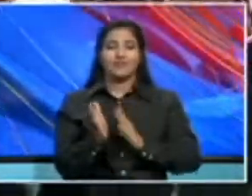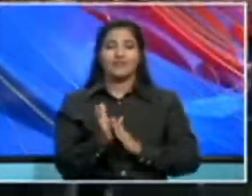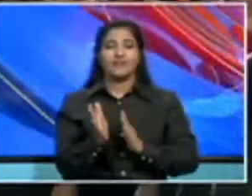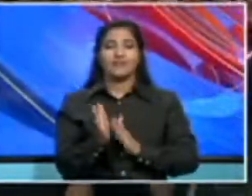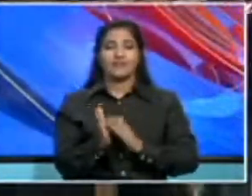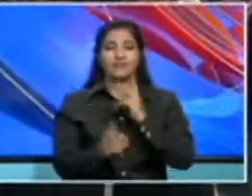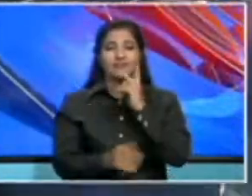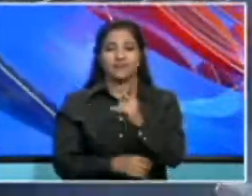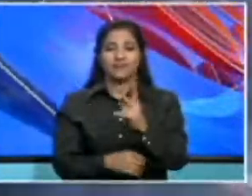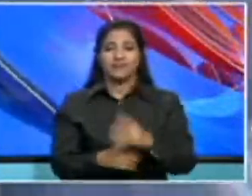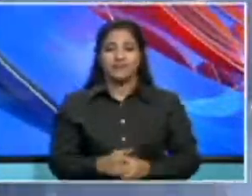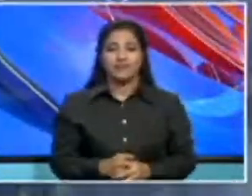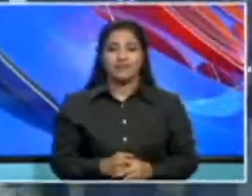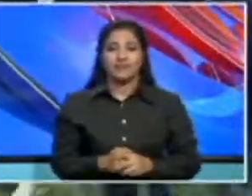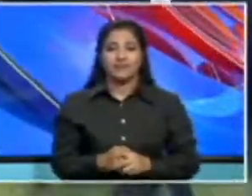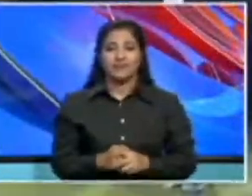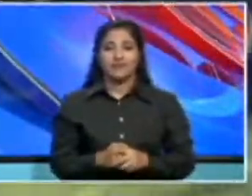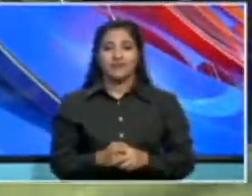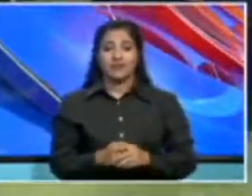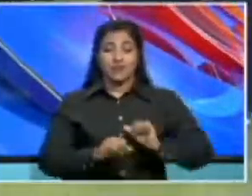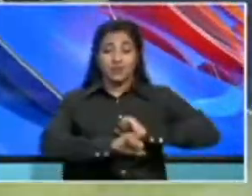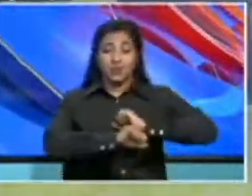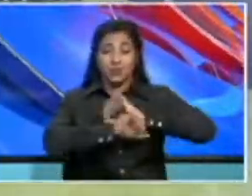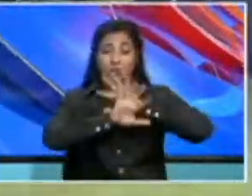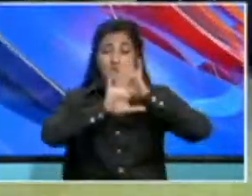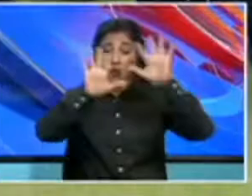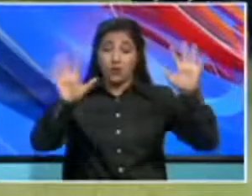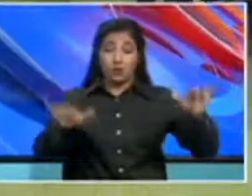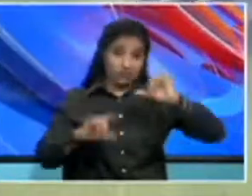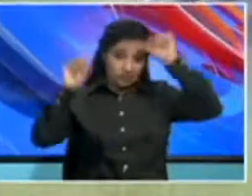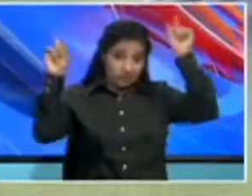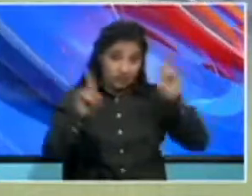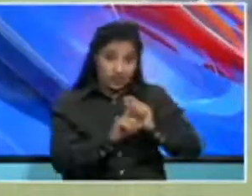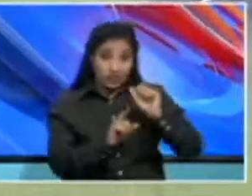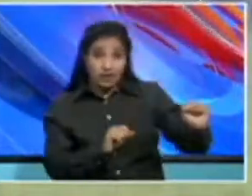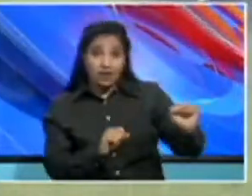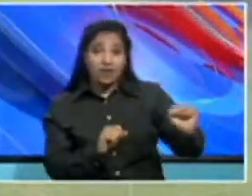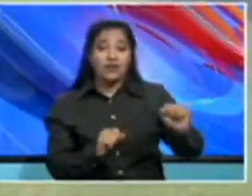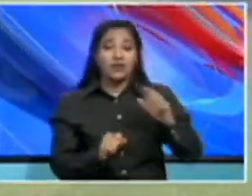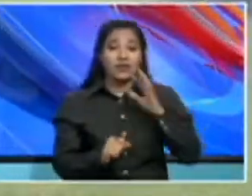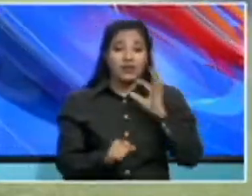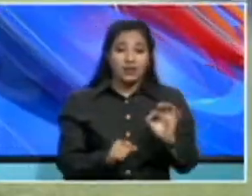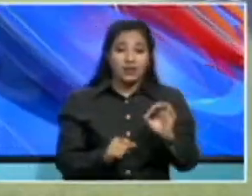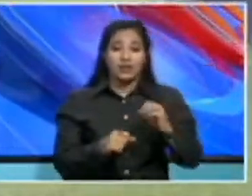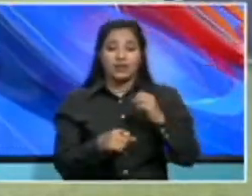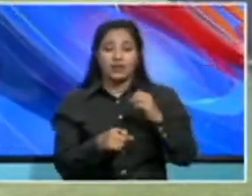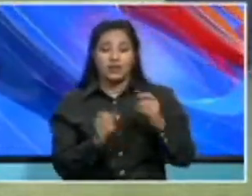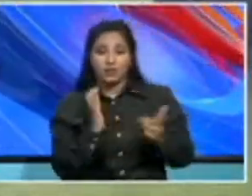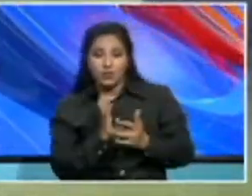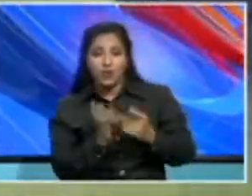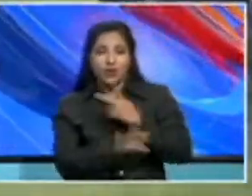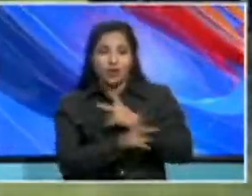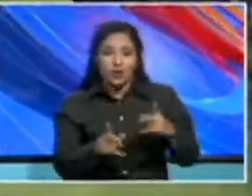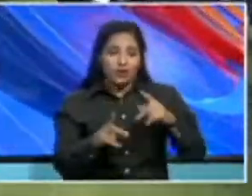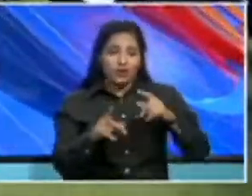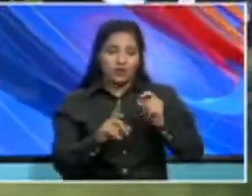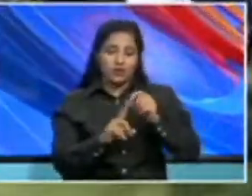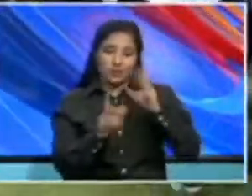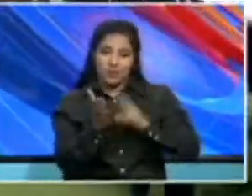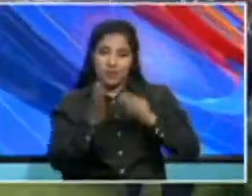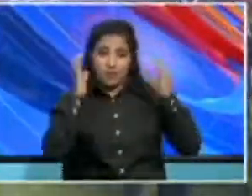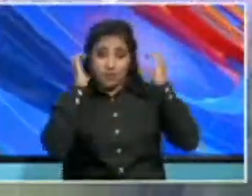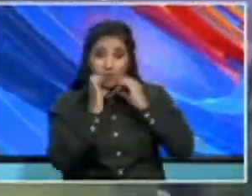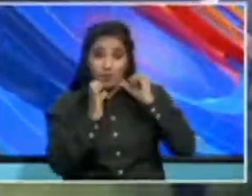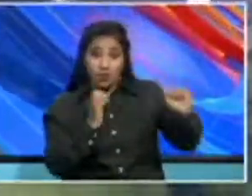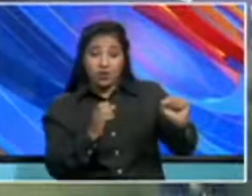Modi, standing up and applauding the athletes. He knows this is where it all begins for India. Narendra Modi ji,